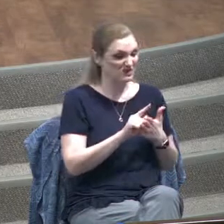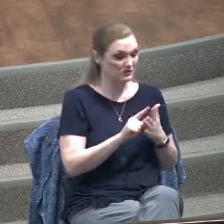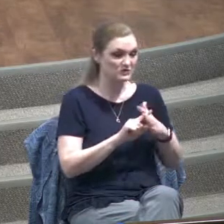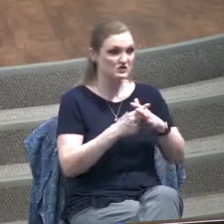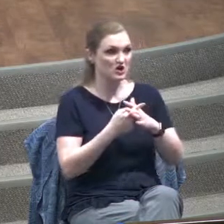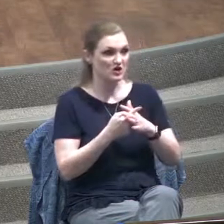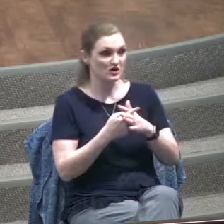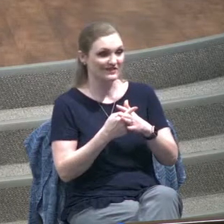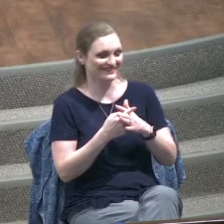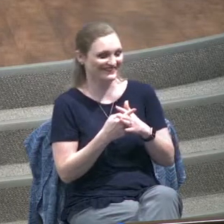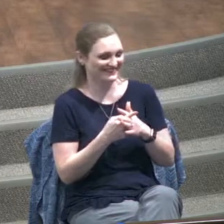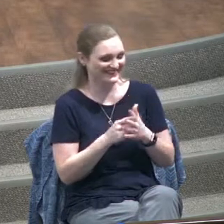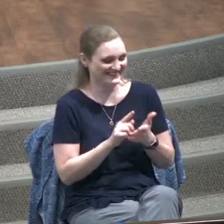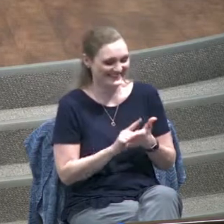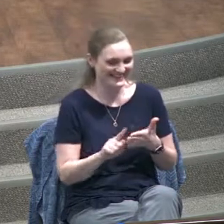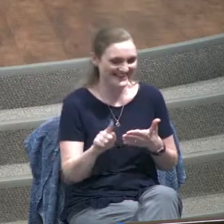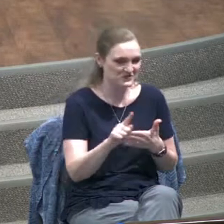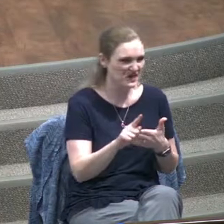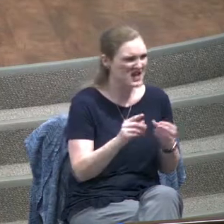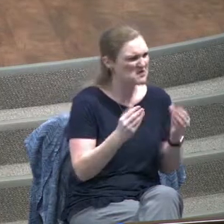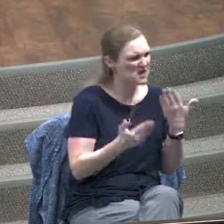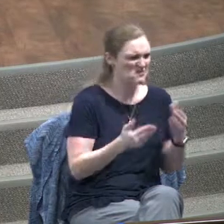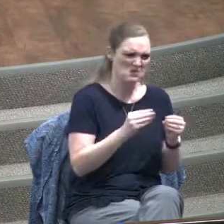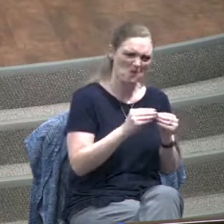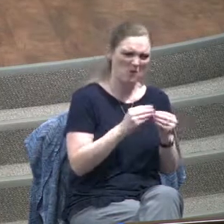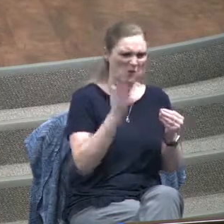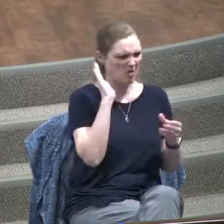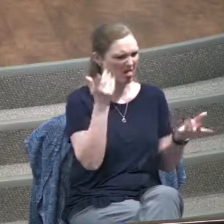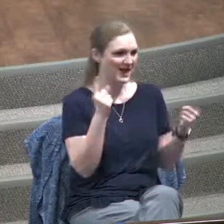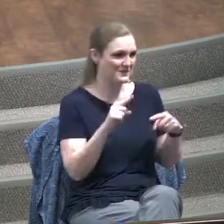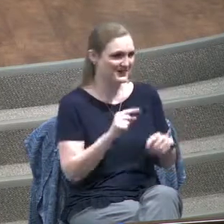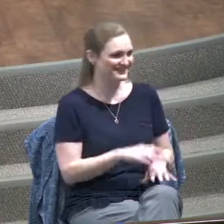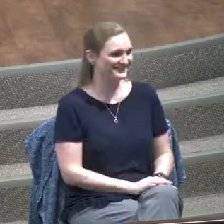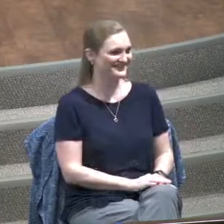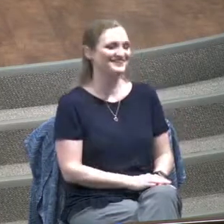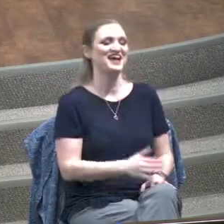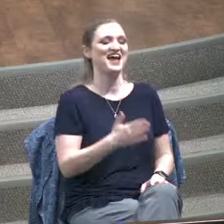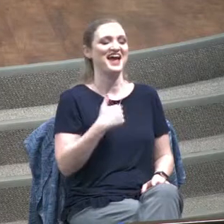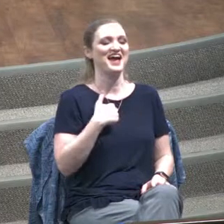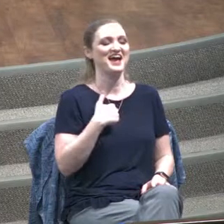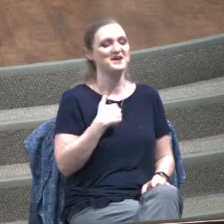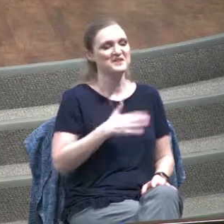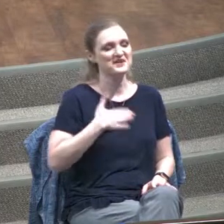week maybe a little bit more eventful. It's my pleasure to be here,